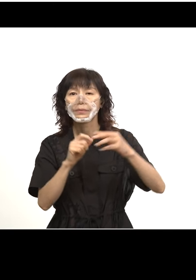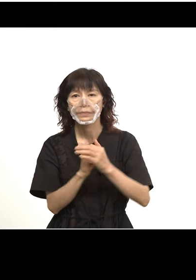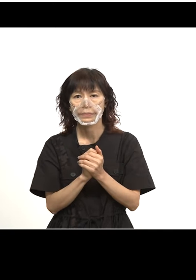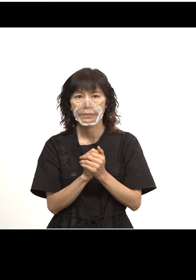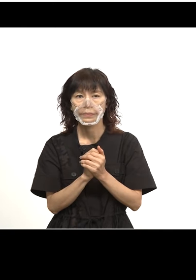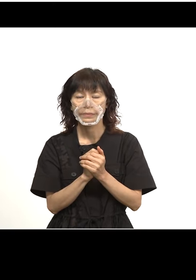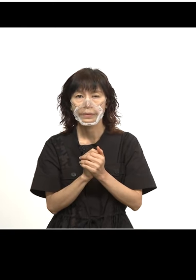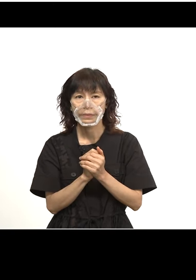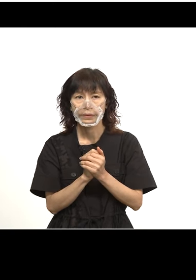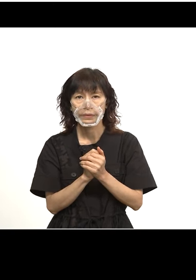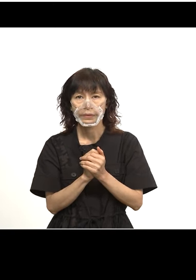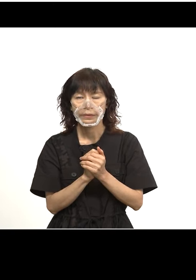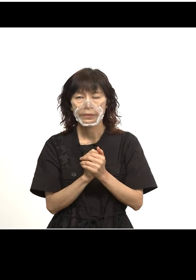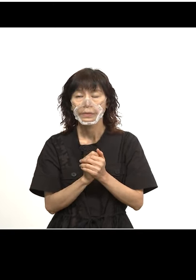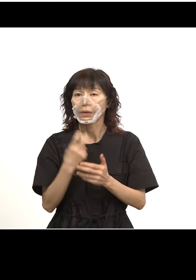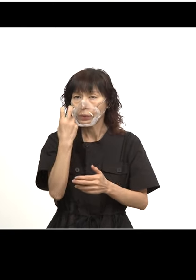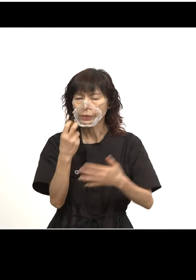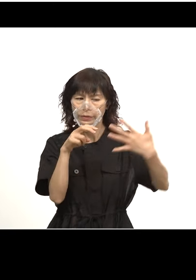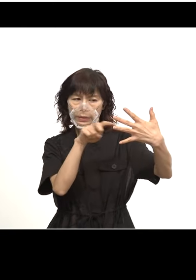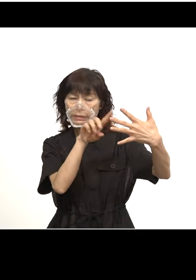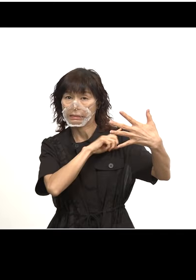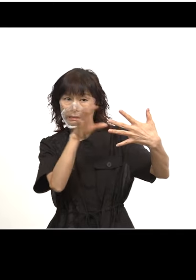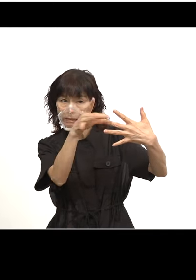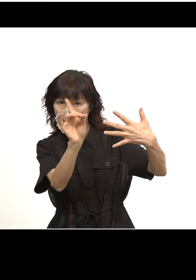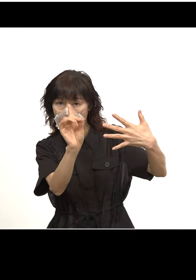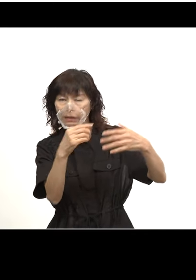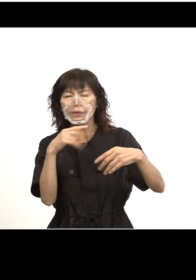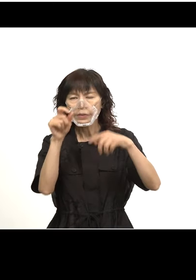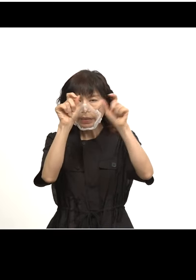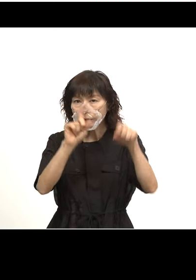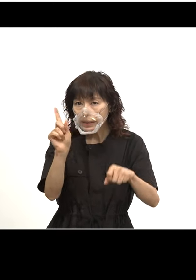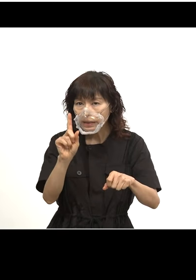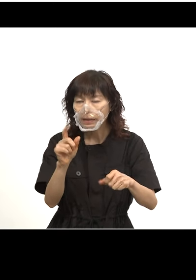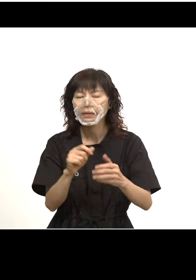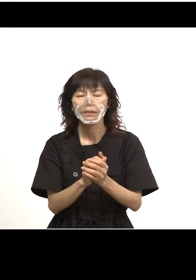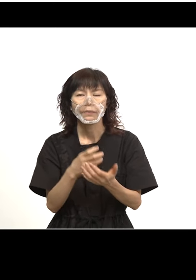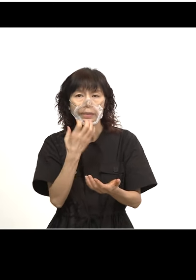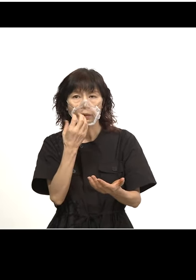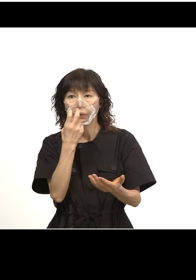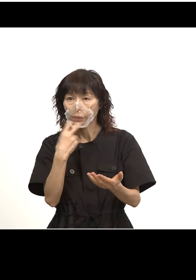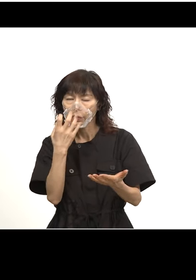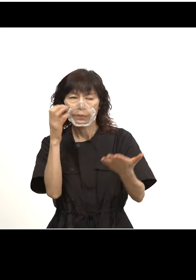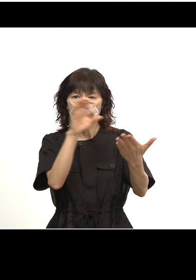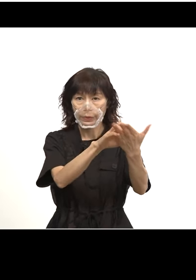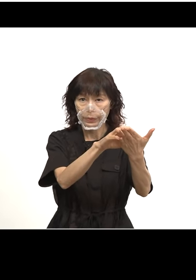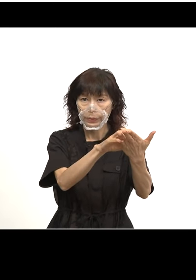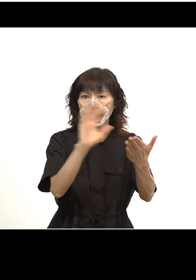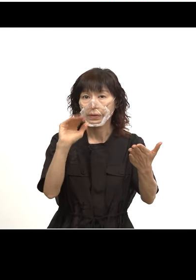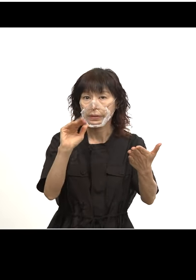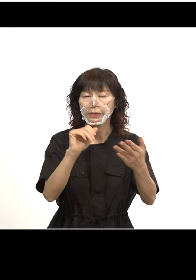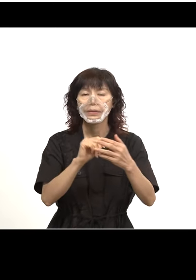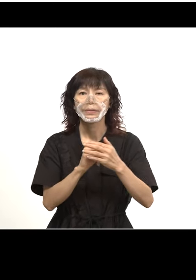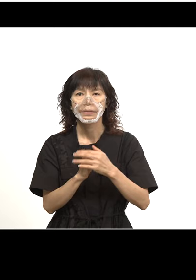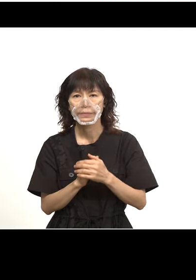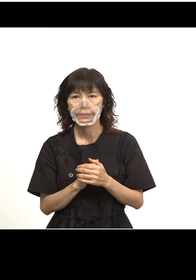have any questions or comments to the speakers, please post in the Q&A column on the screen, and I will read your questions